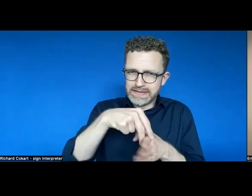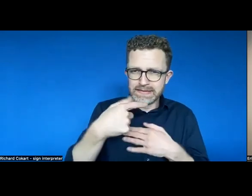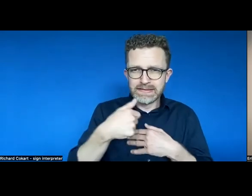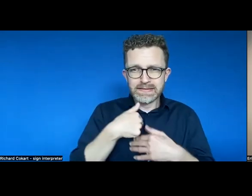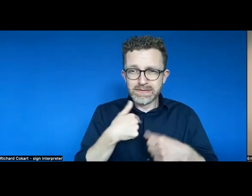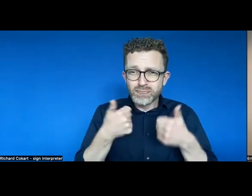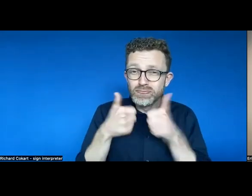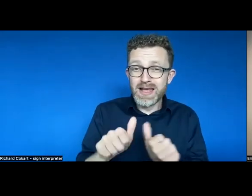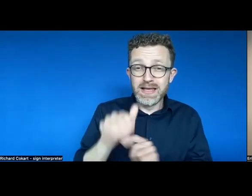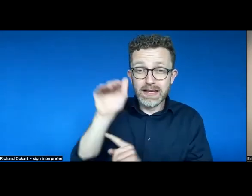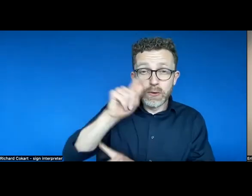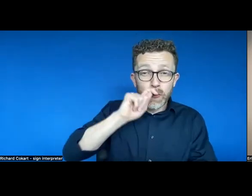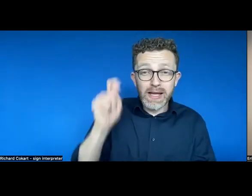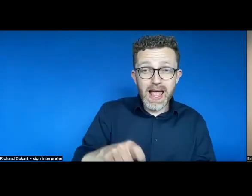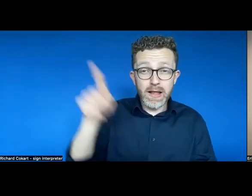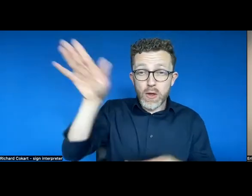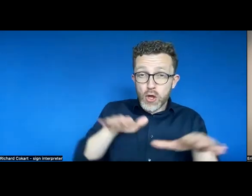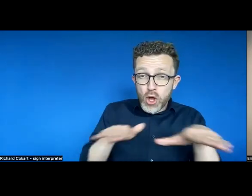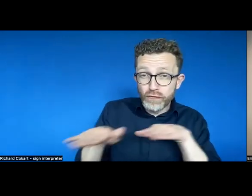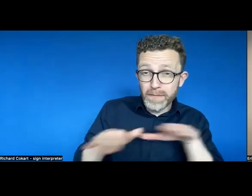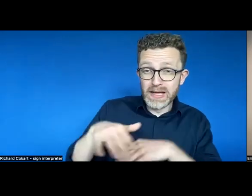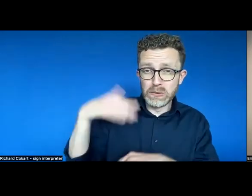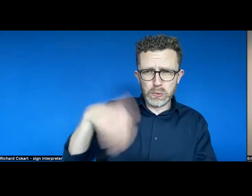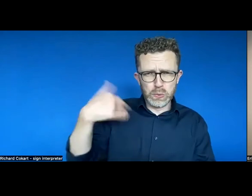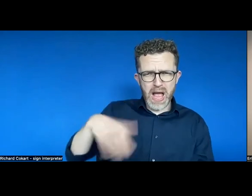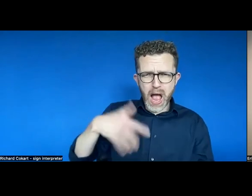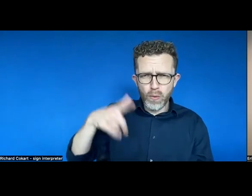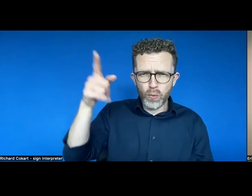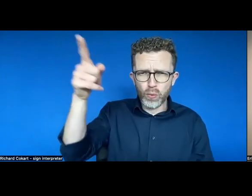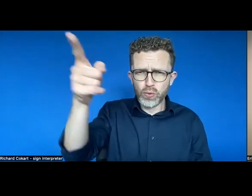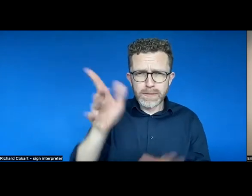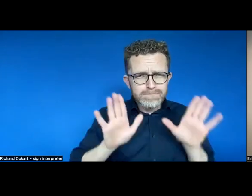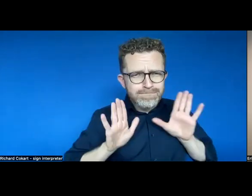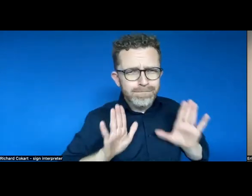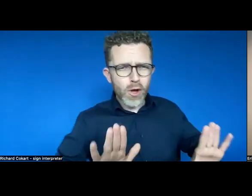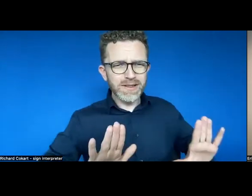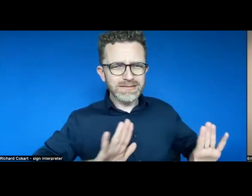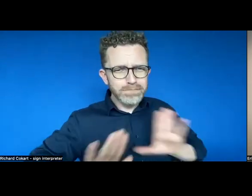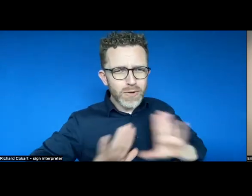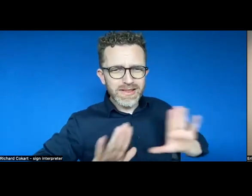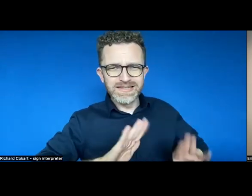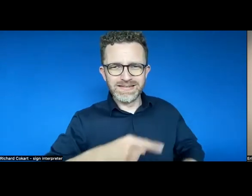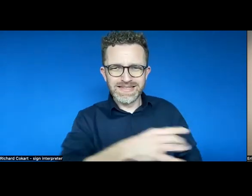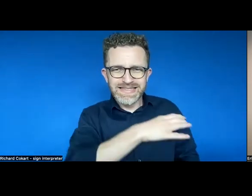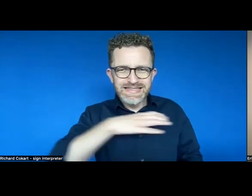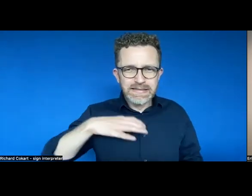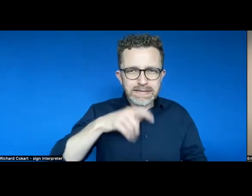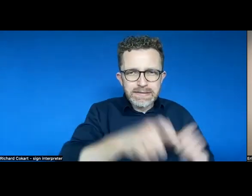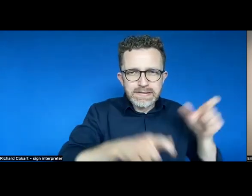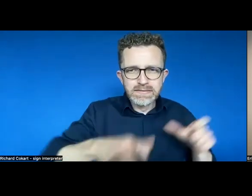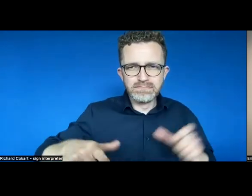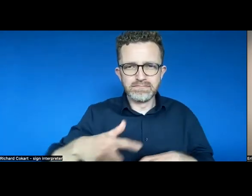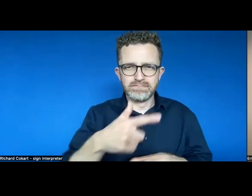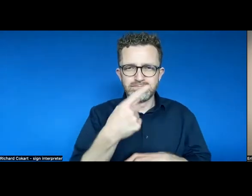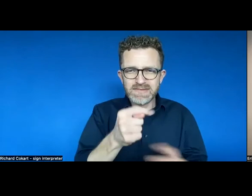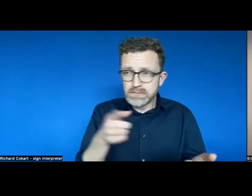It has been, the children with disabilities were specifically taken out of the plans for